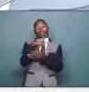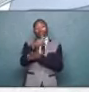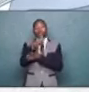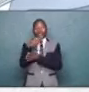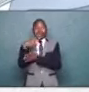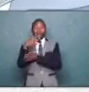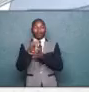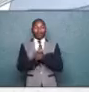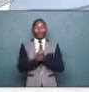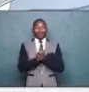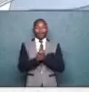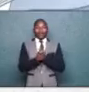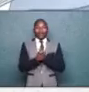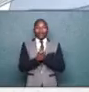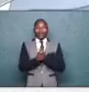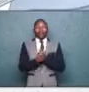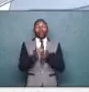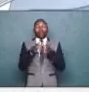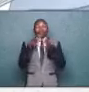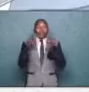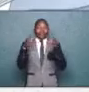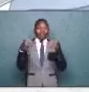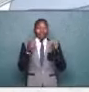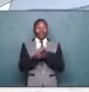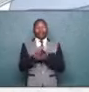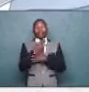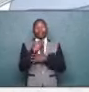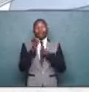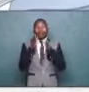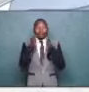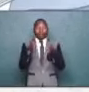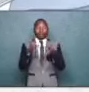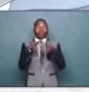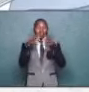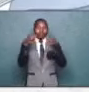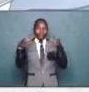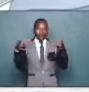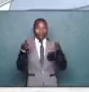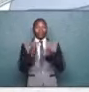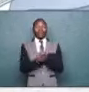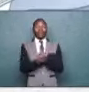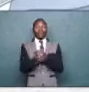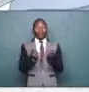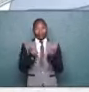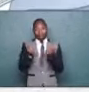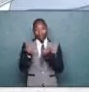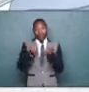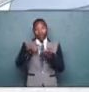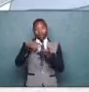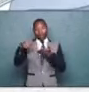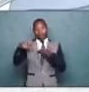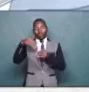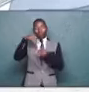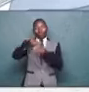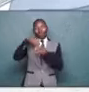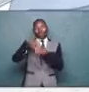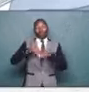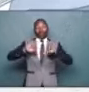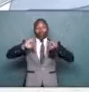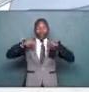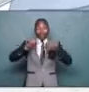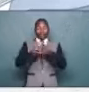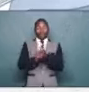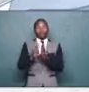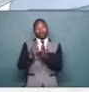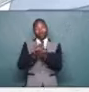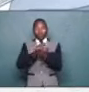2025 general election. In particular, I want to focus on the upcoming pilot voter registration and also